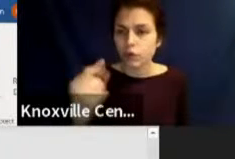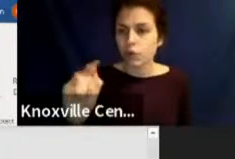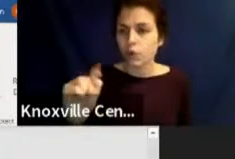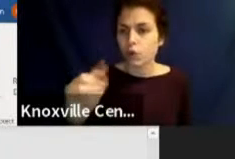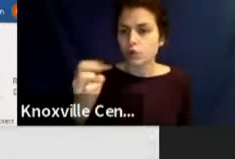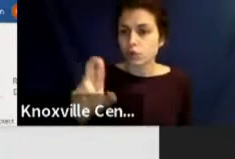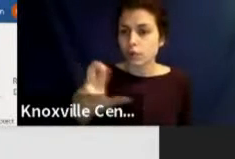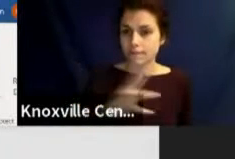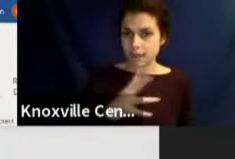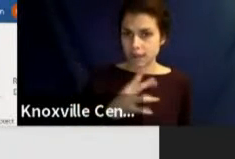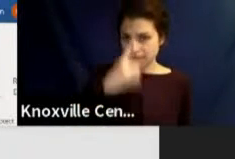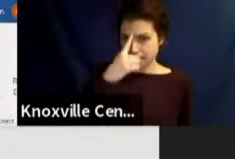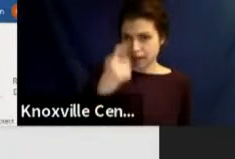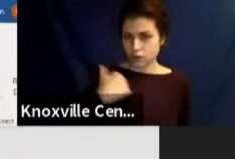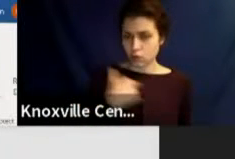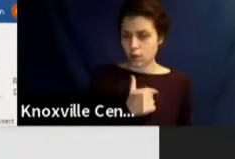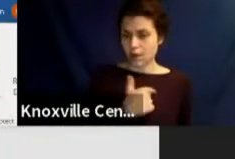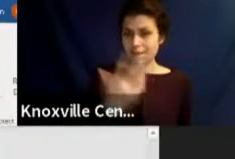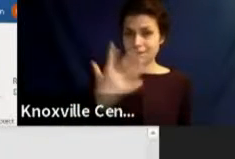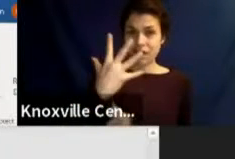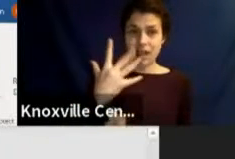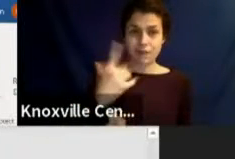5 red as we were last time.